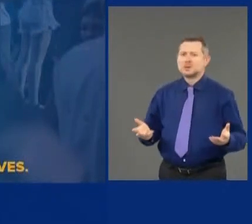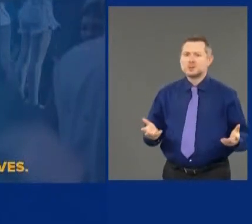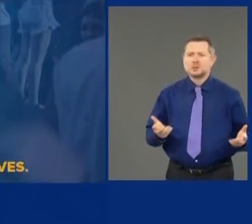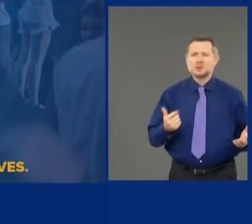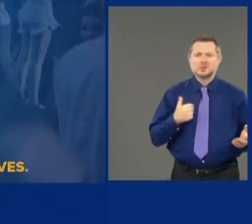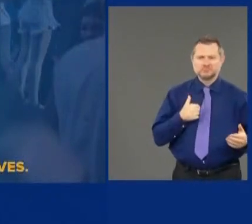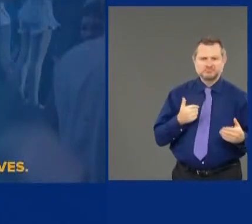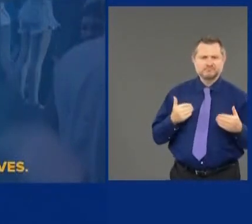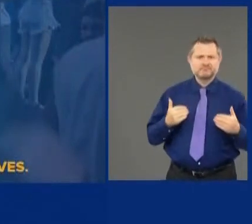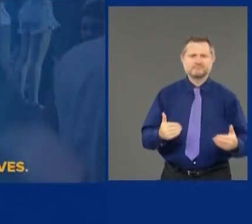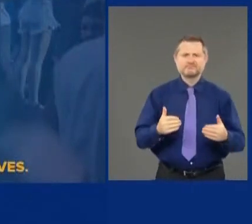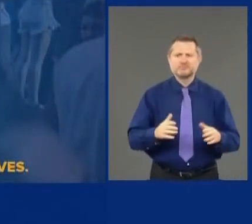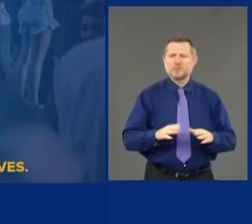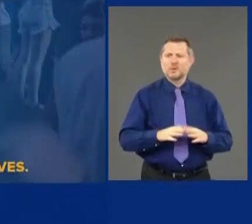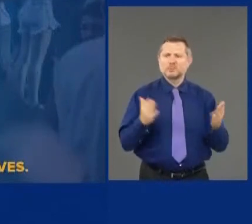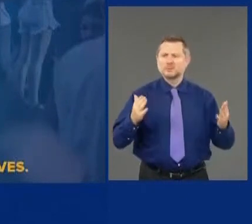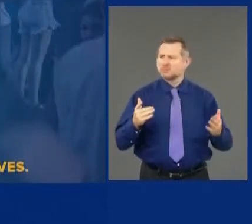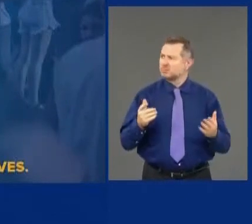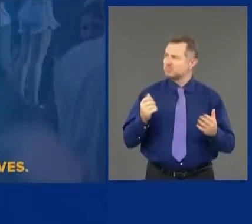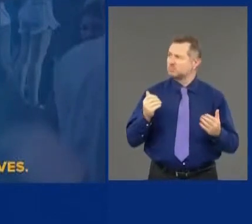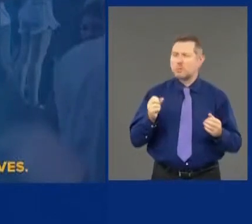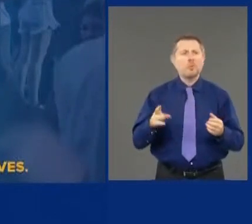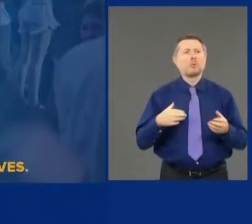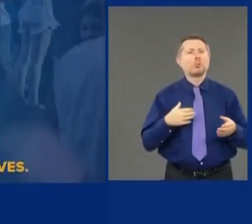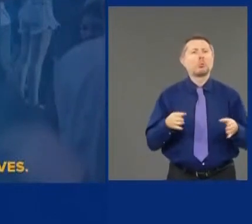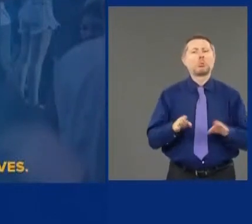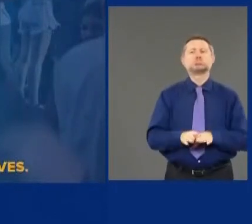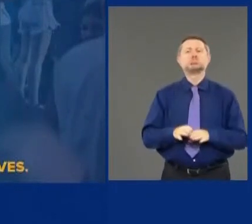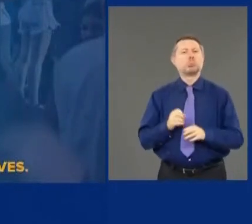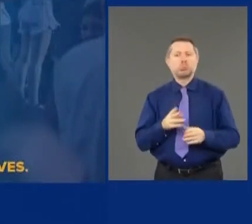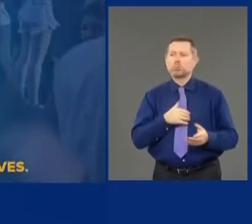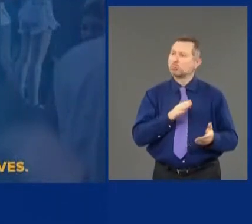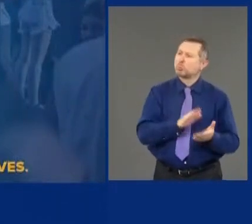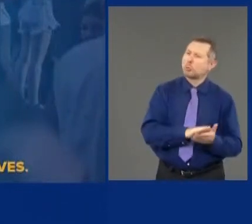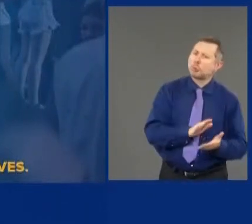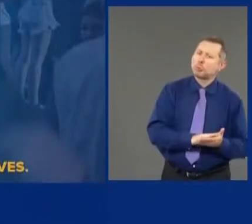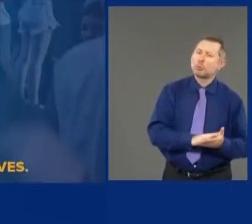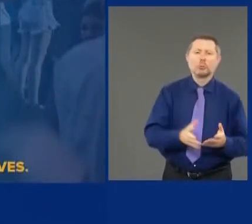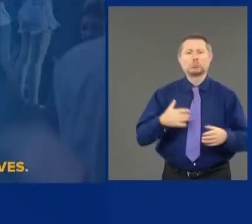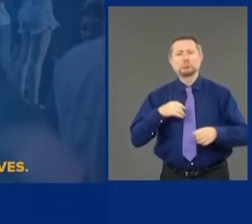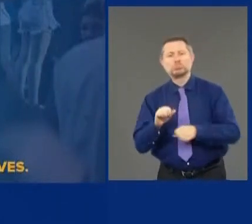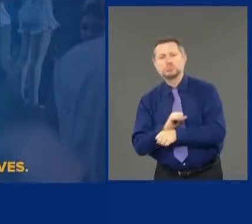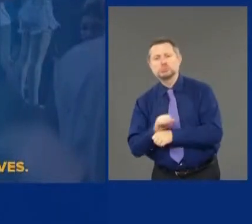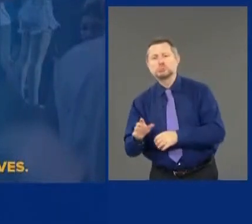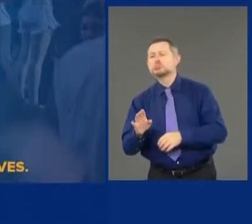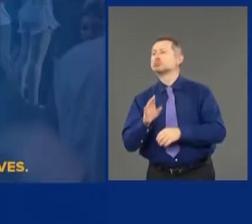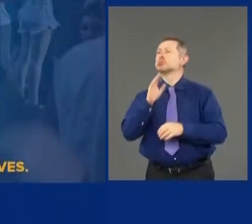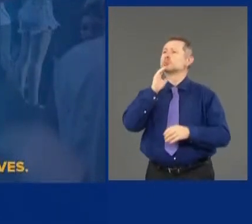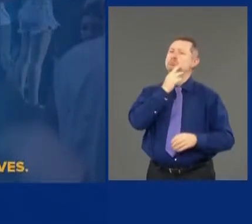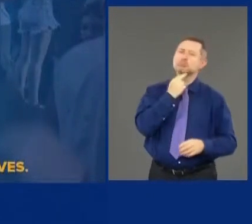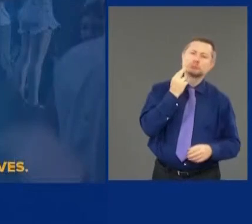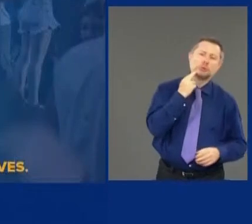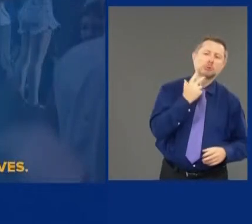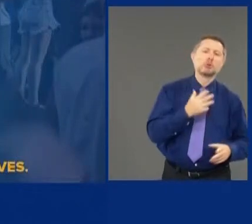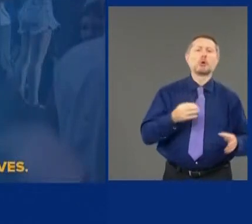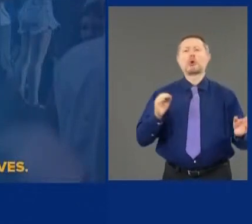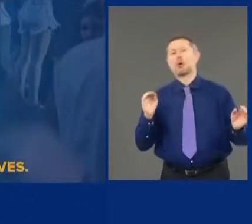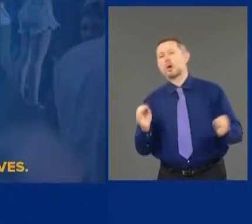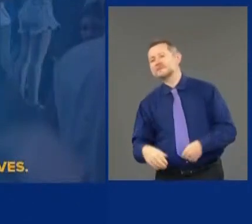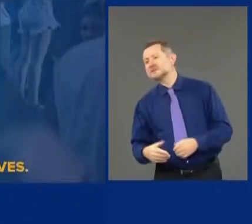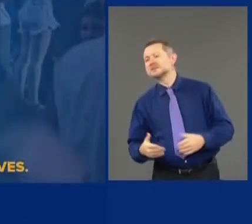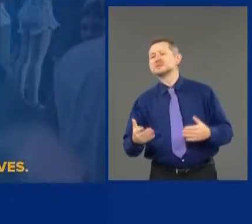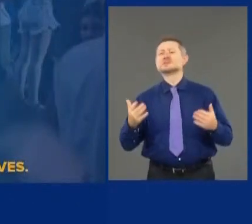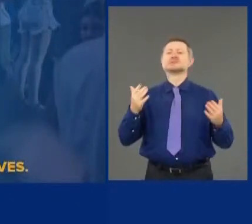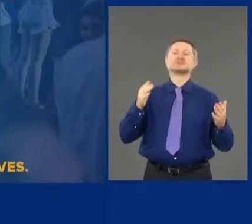reopening of schools, businesses, restaurants, offices. That's